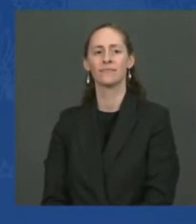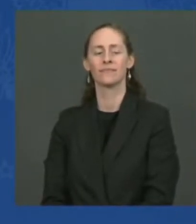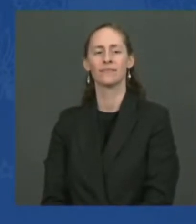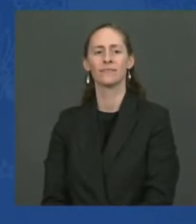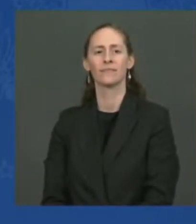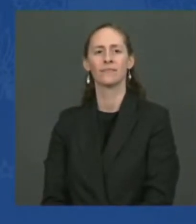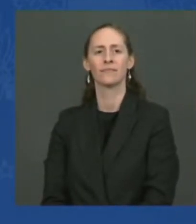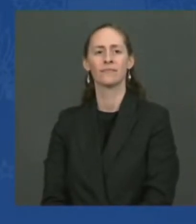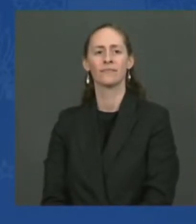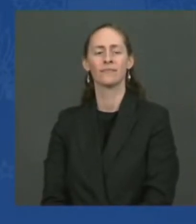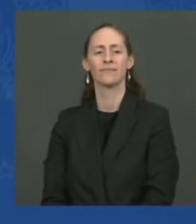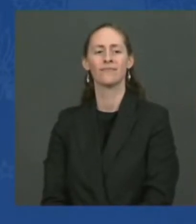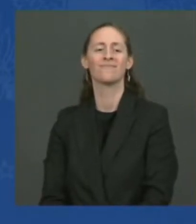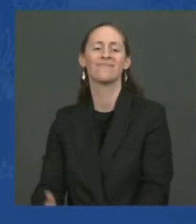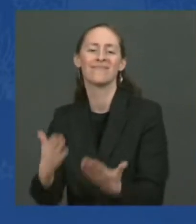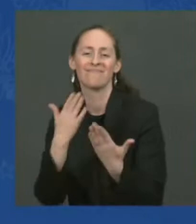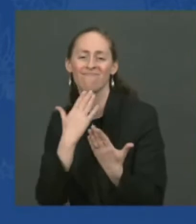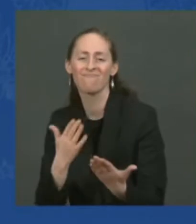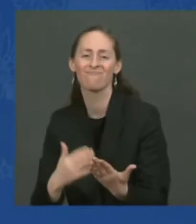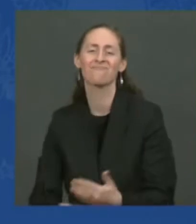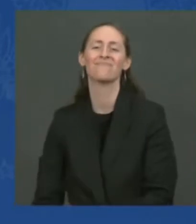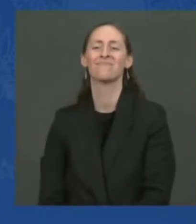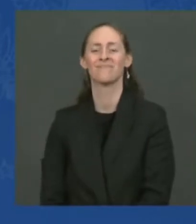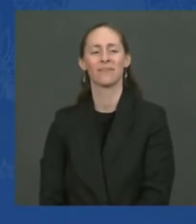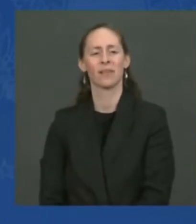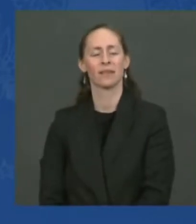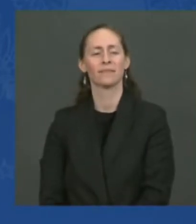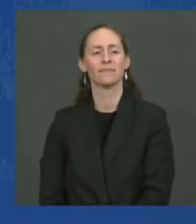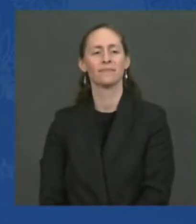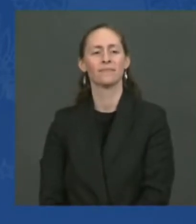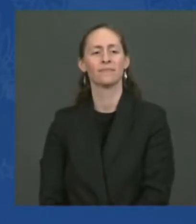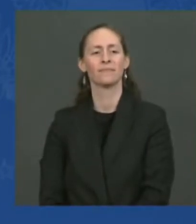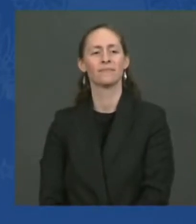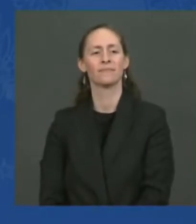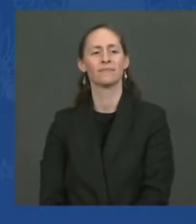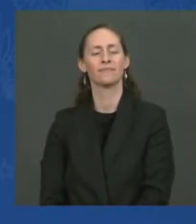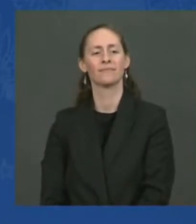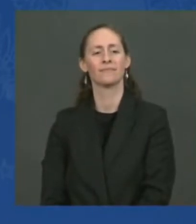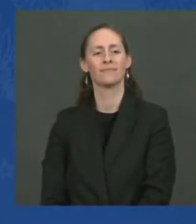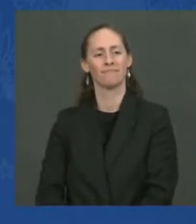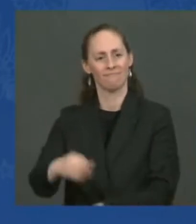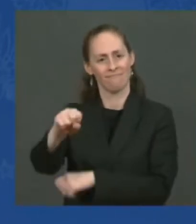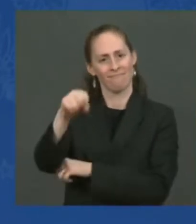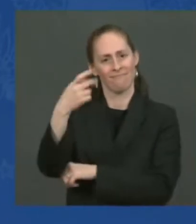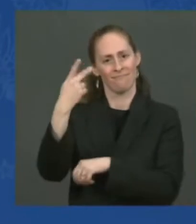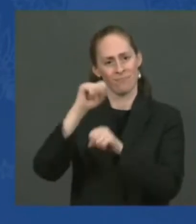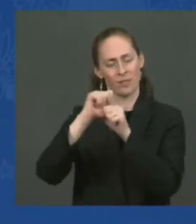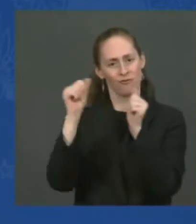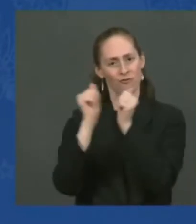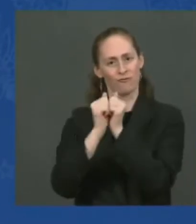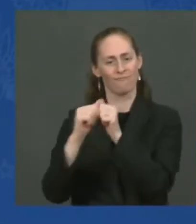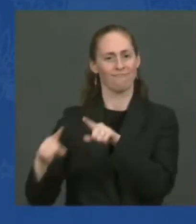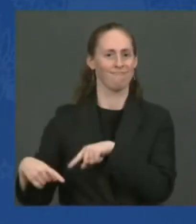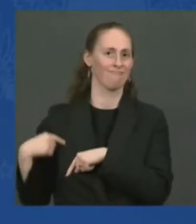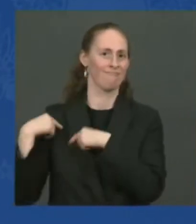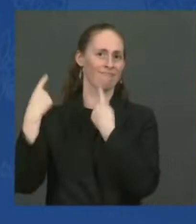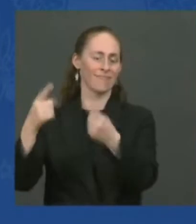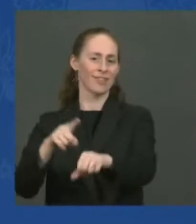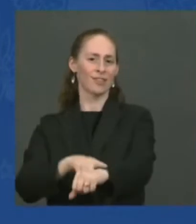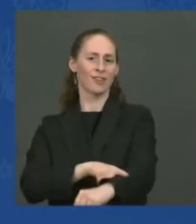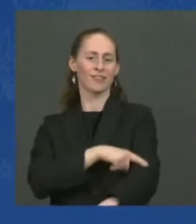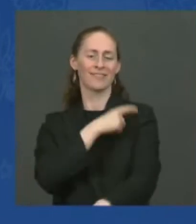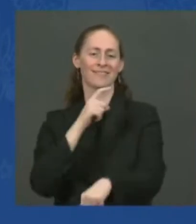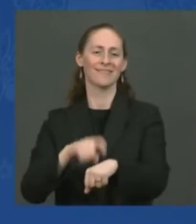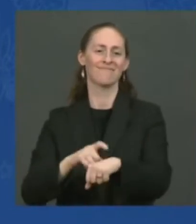Kirsten, thank you very much, and it was great being your partner in this. I've heard you say, in fact, I've heard President Biden say that this